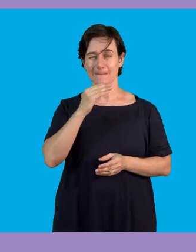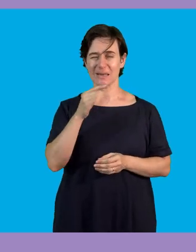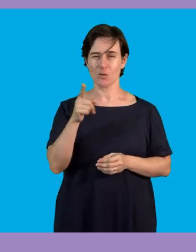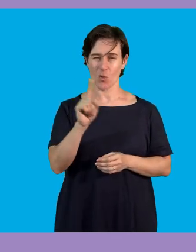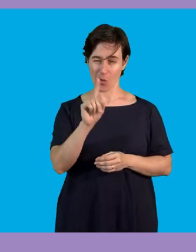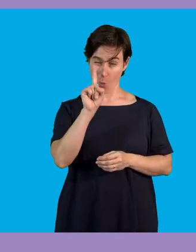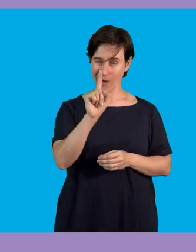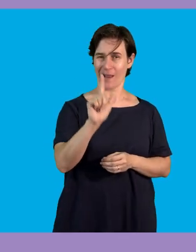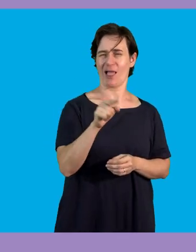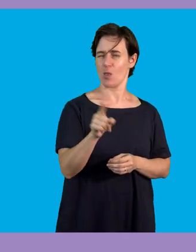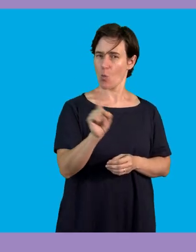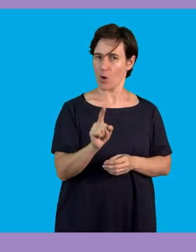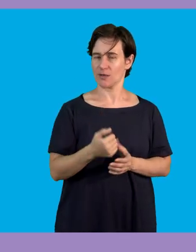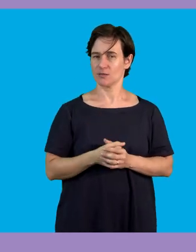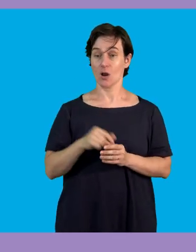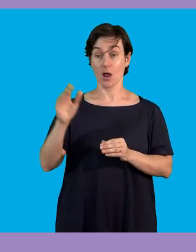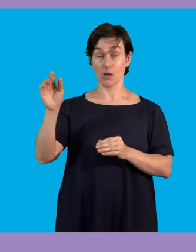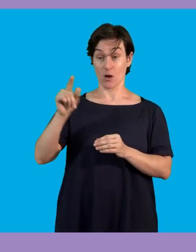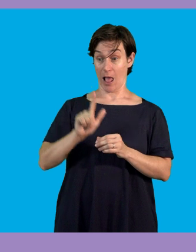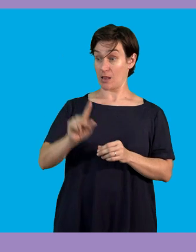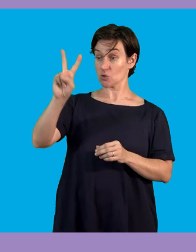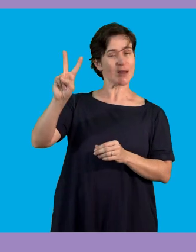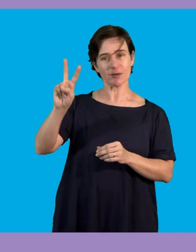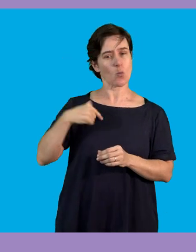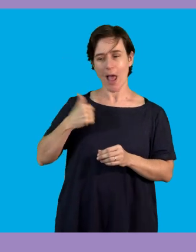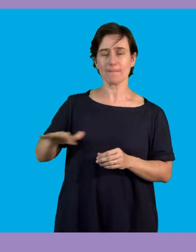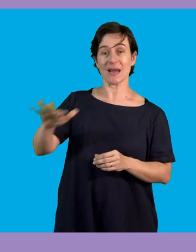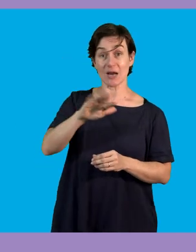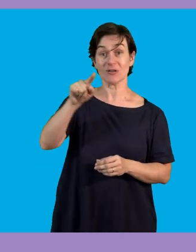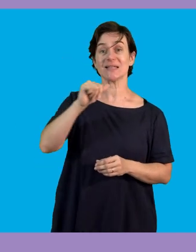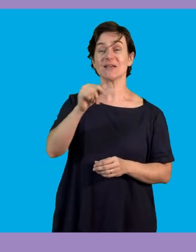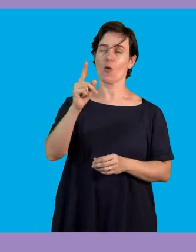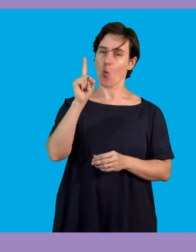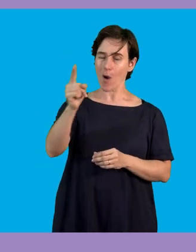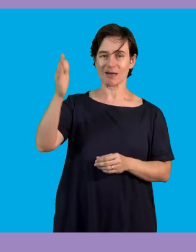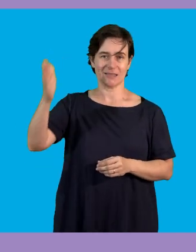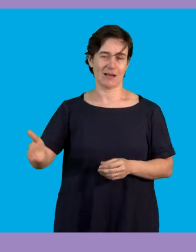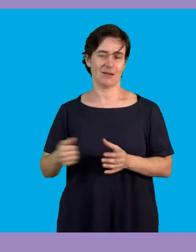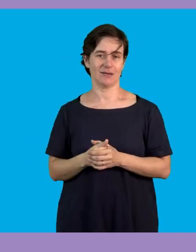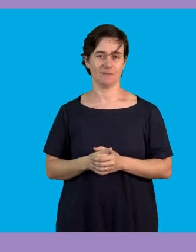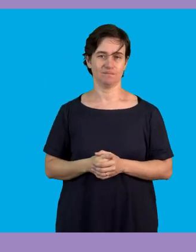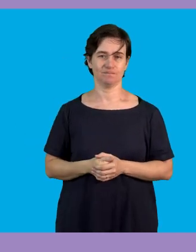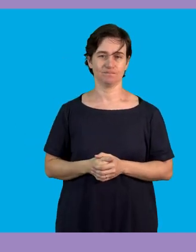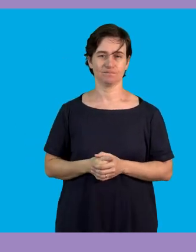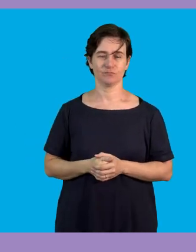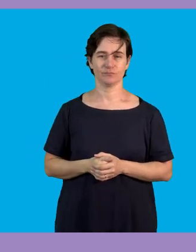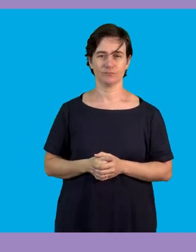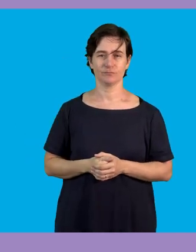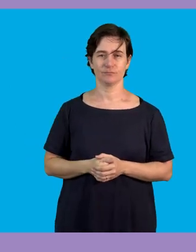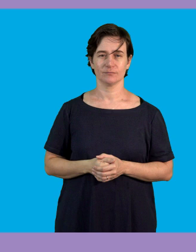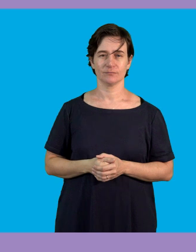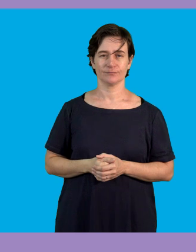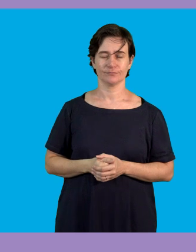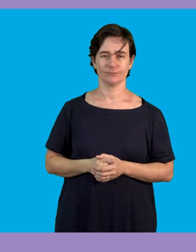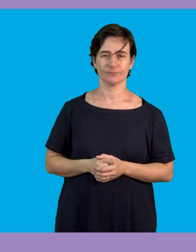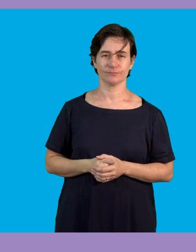value of L without the square. And so we look at equating this, because this is an